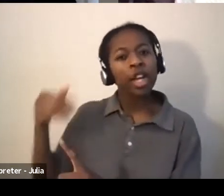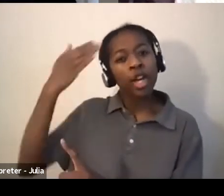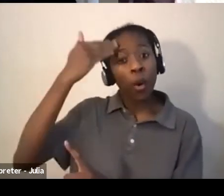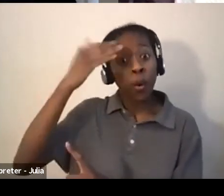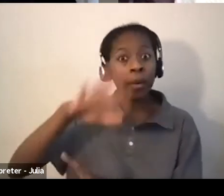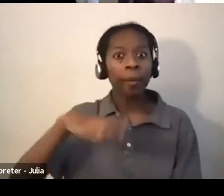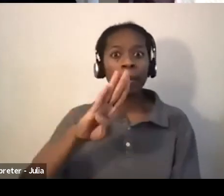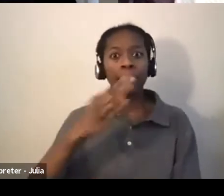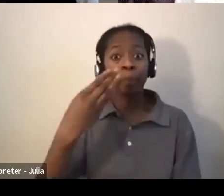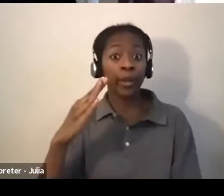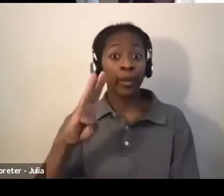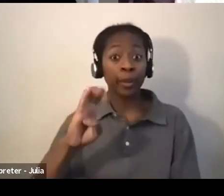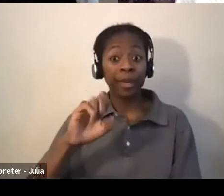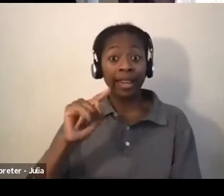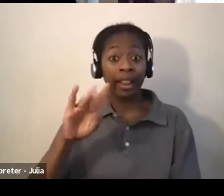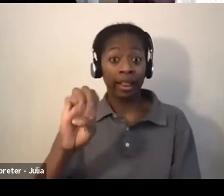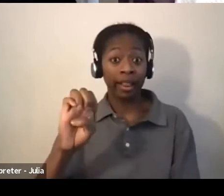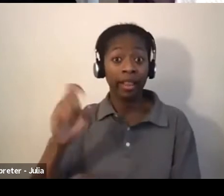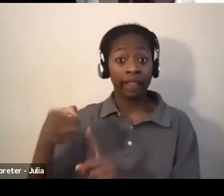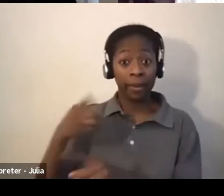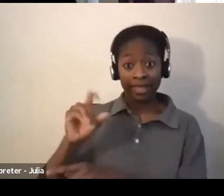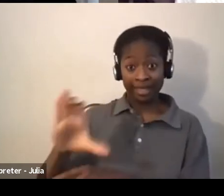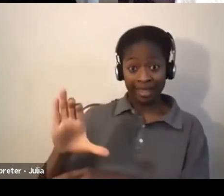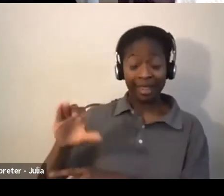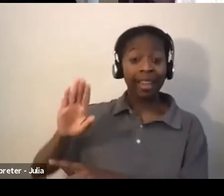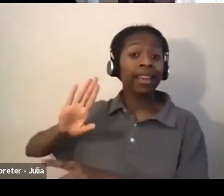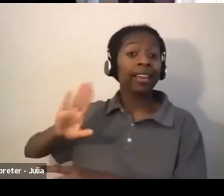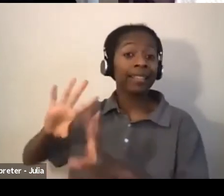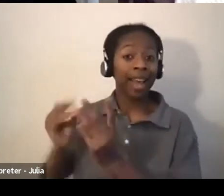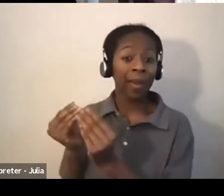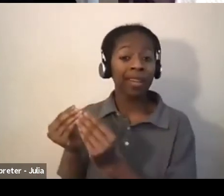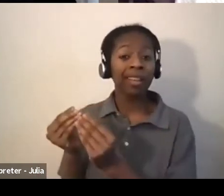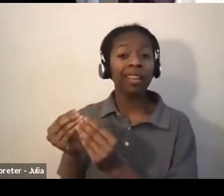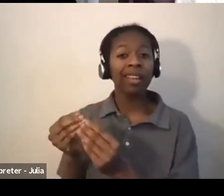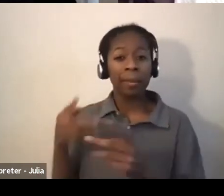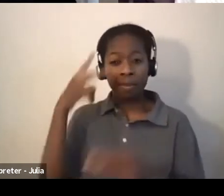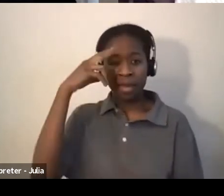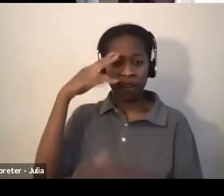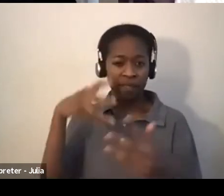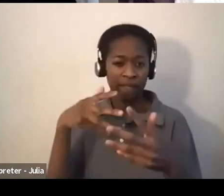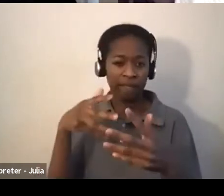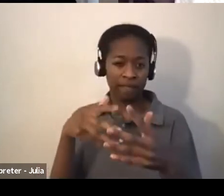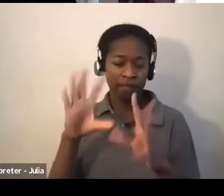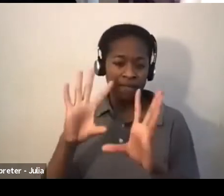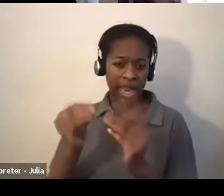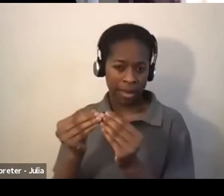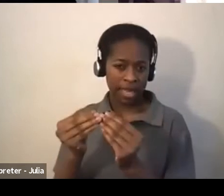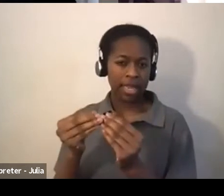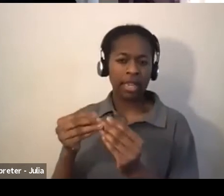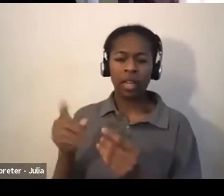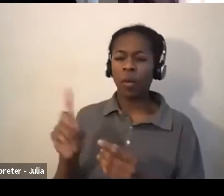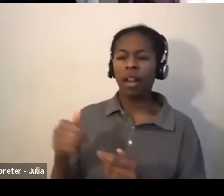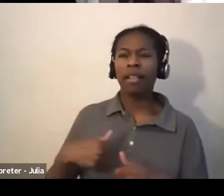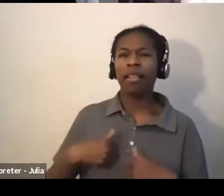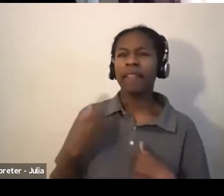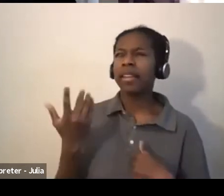DC. And with his family, it was Mexican family. I forgot where they lived. There was not the best area. And of